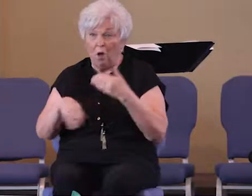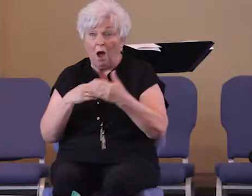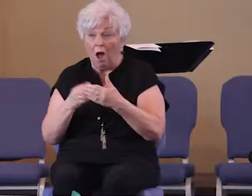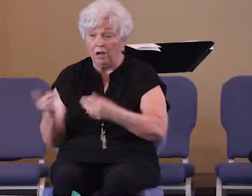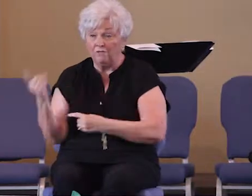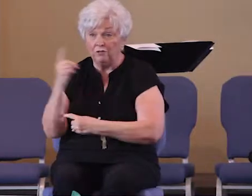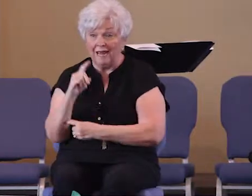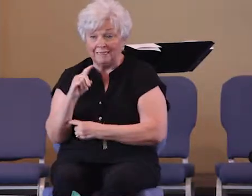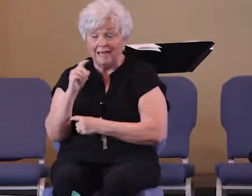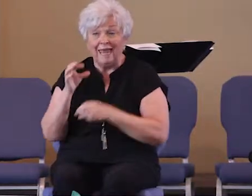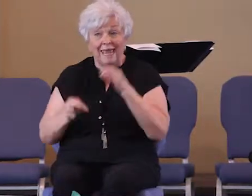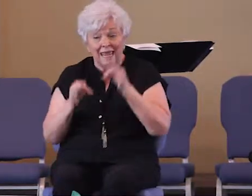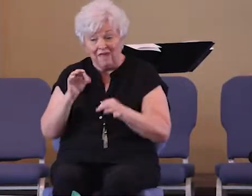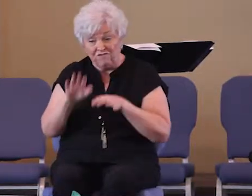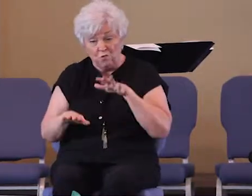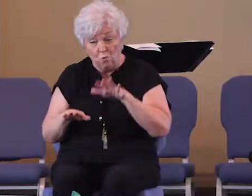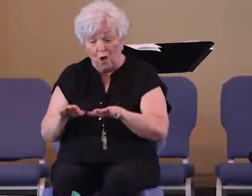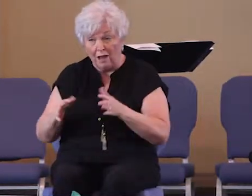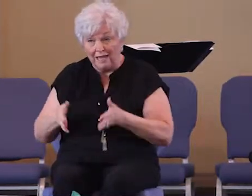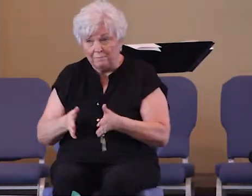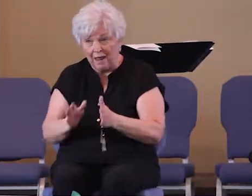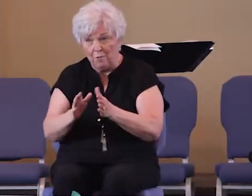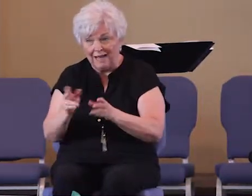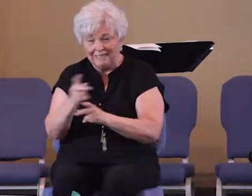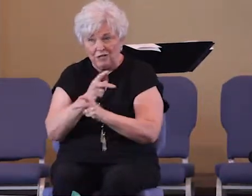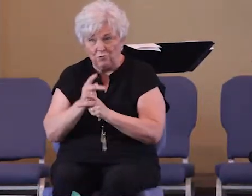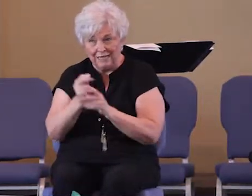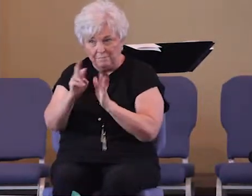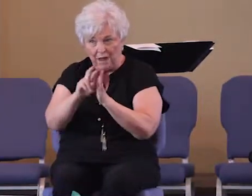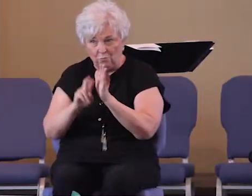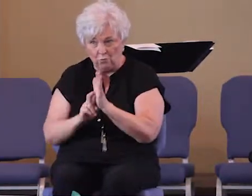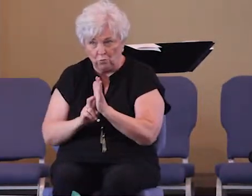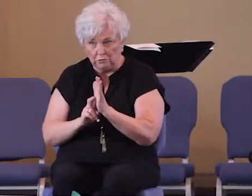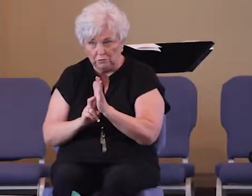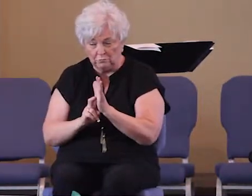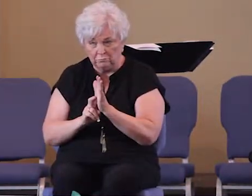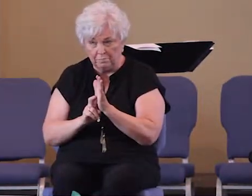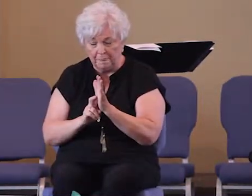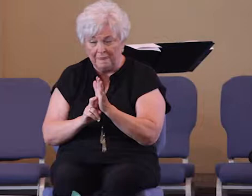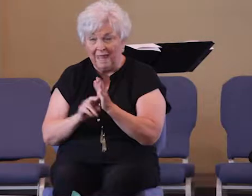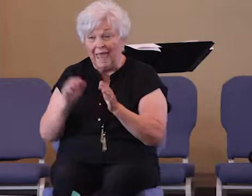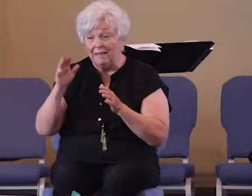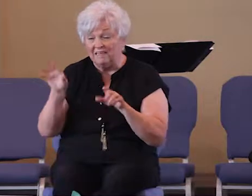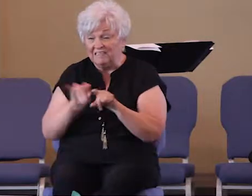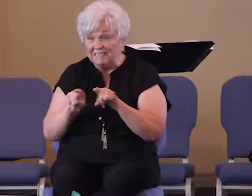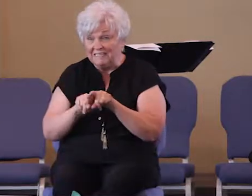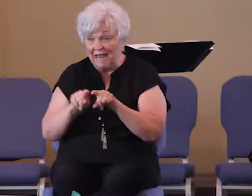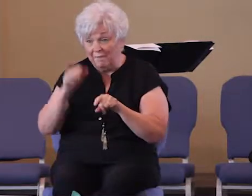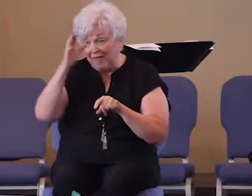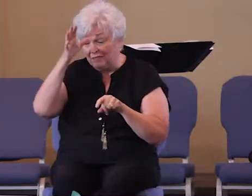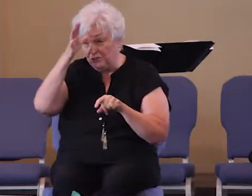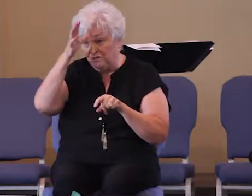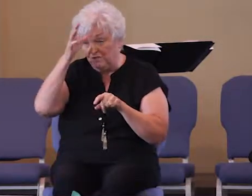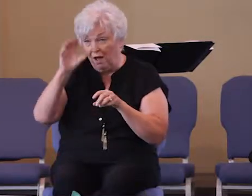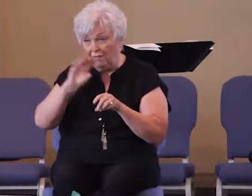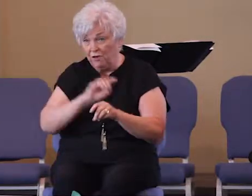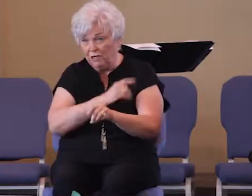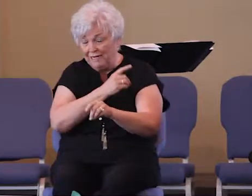you walk in my ways, keeping my statutes and commandments, as your father David walked, then I will prolong your